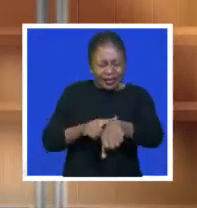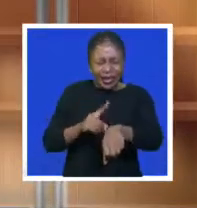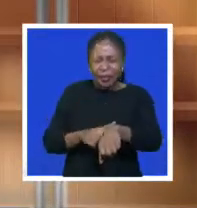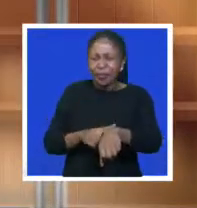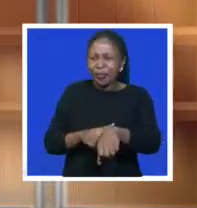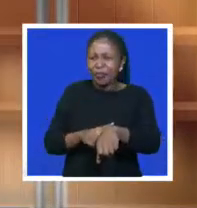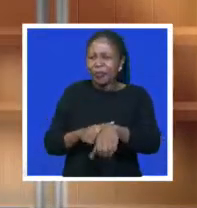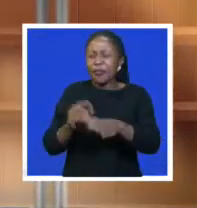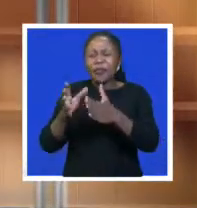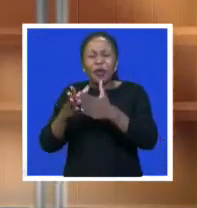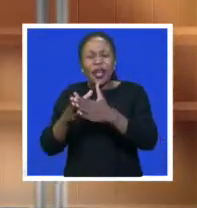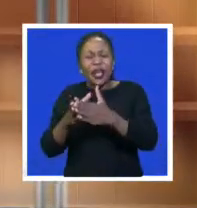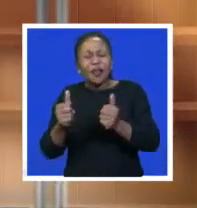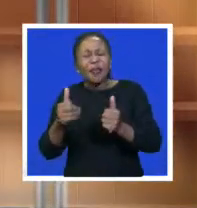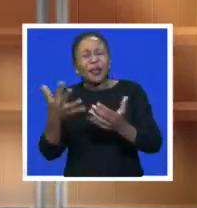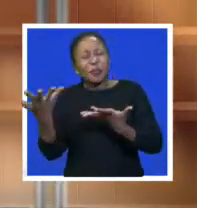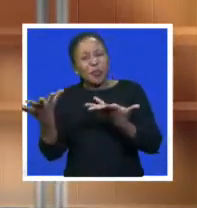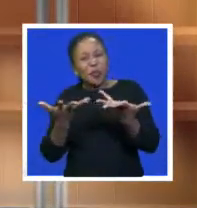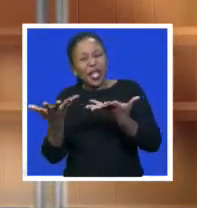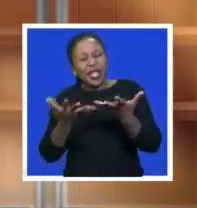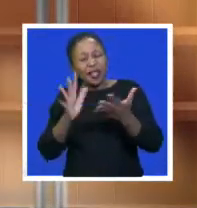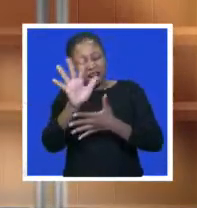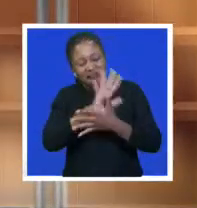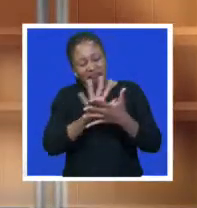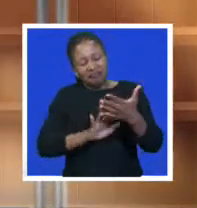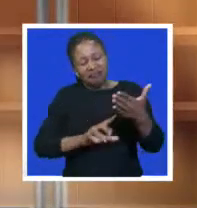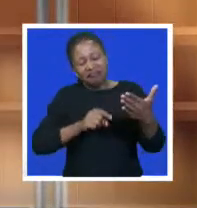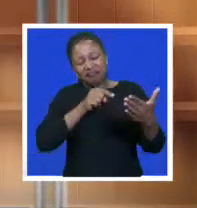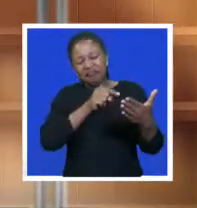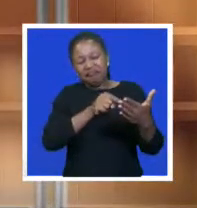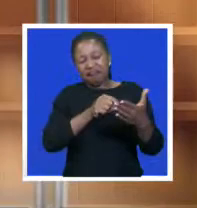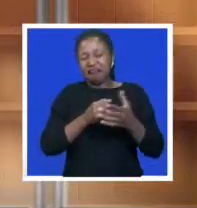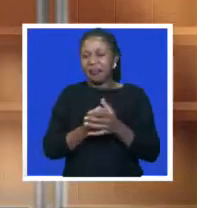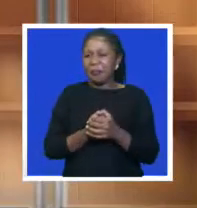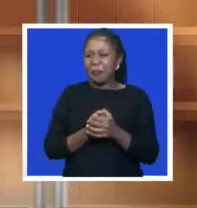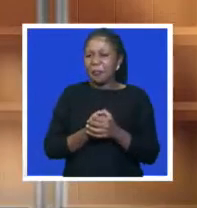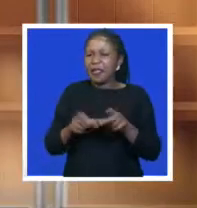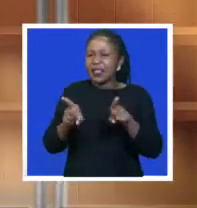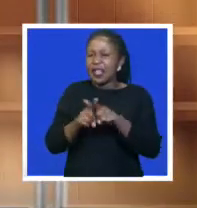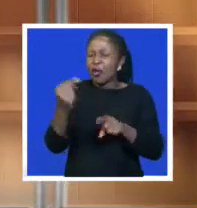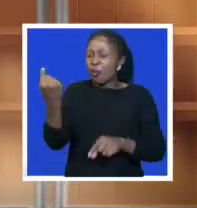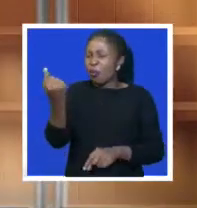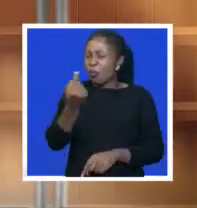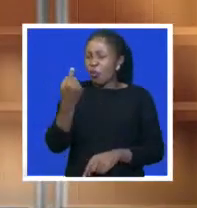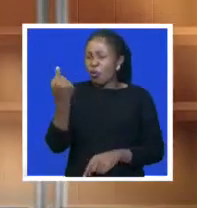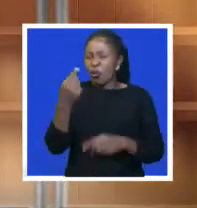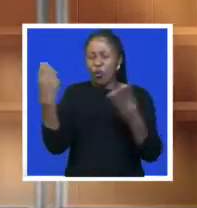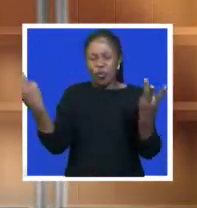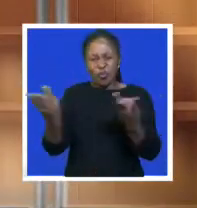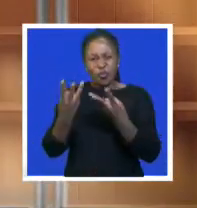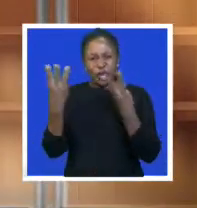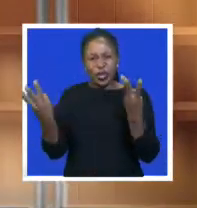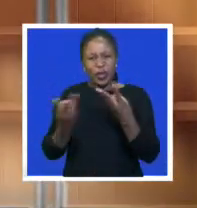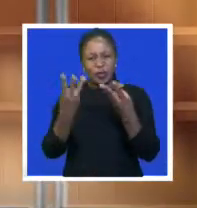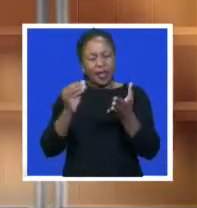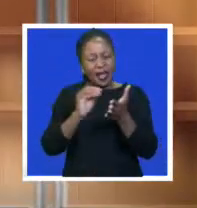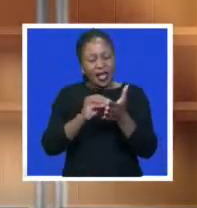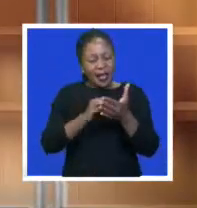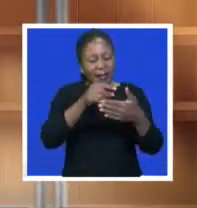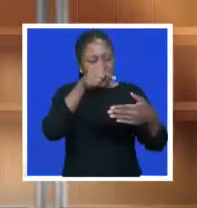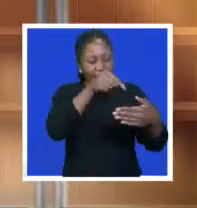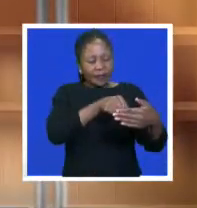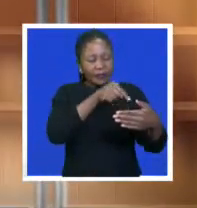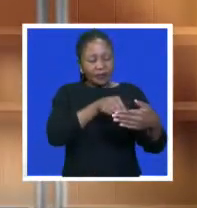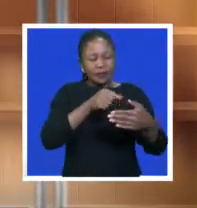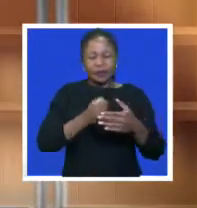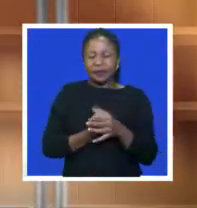place. Also, we are likely to get what? Main character or main characters. It's just a hint, which is telling us how